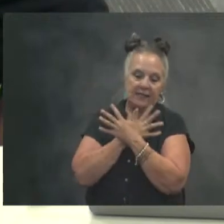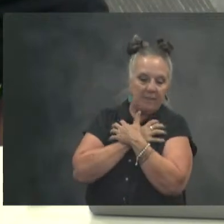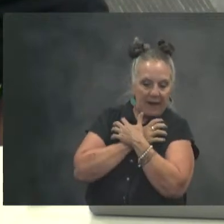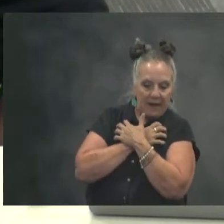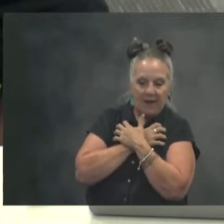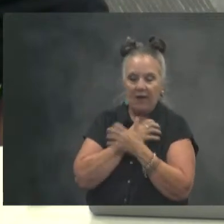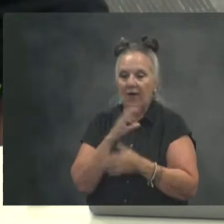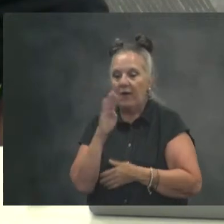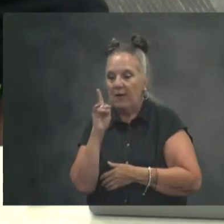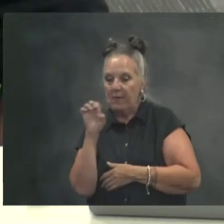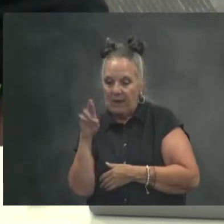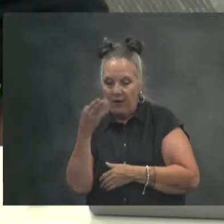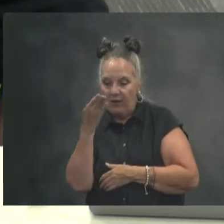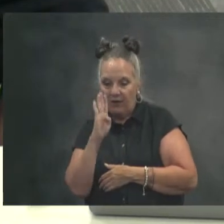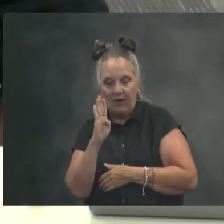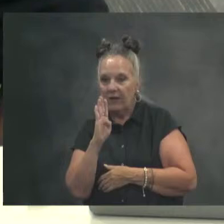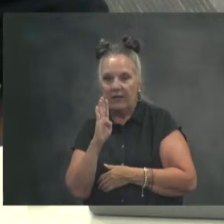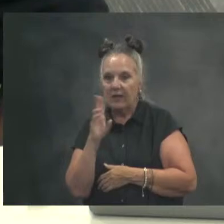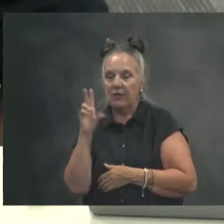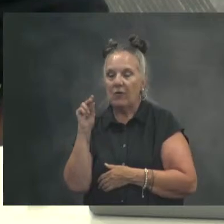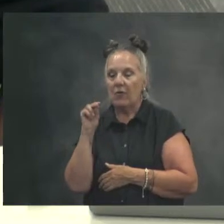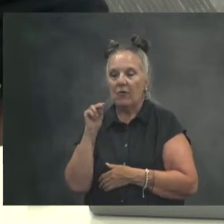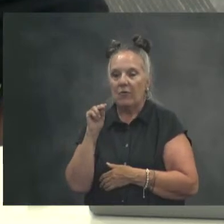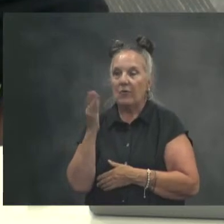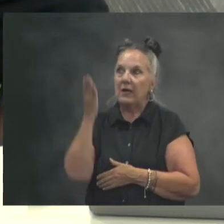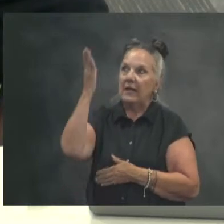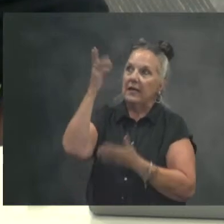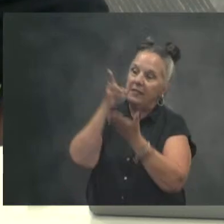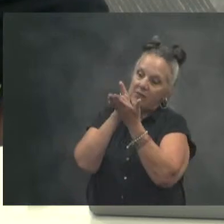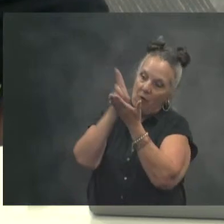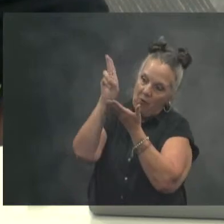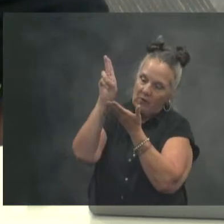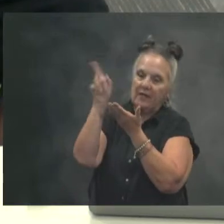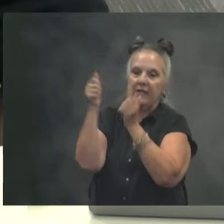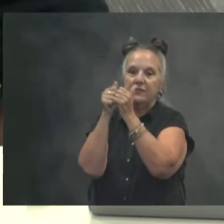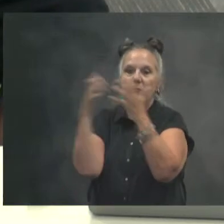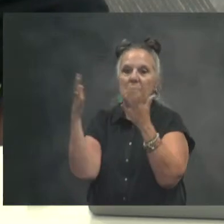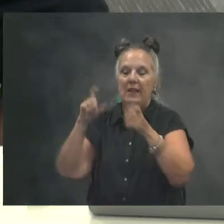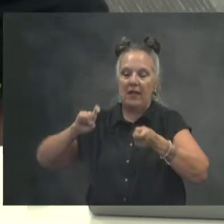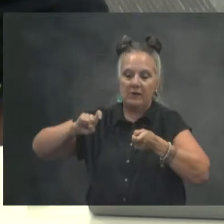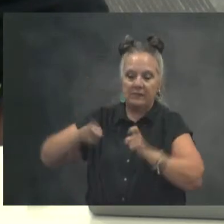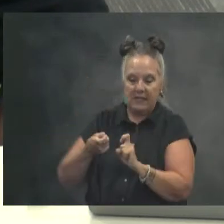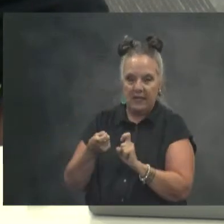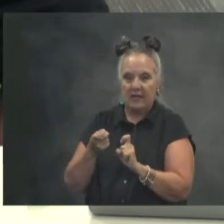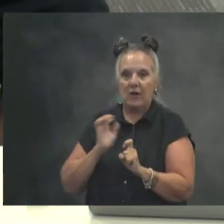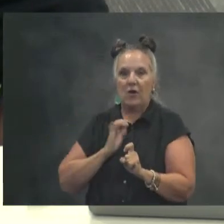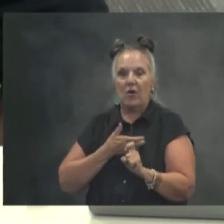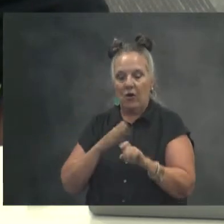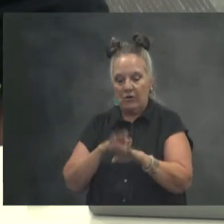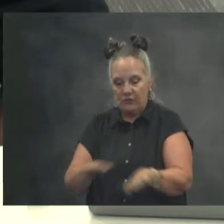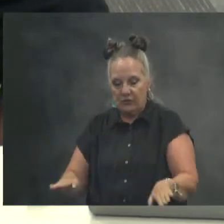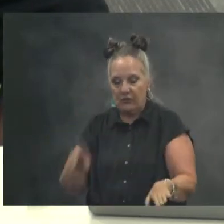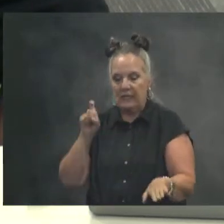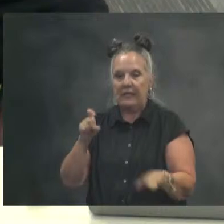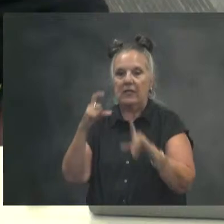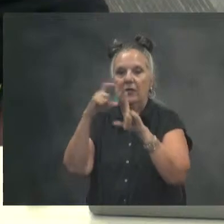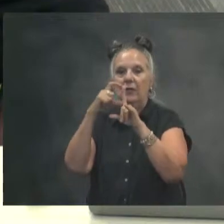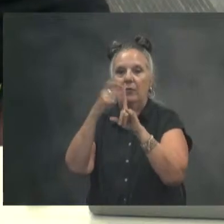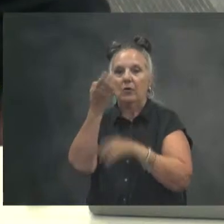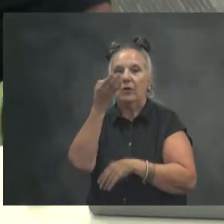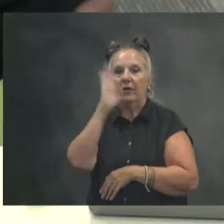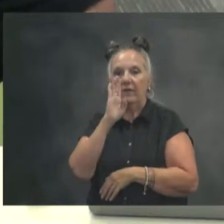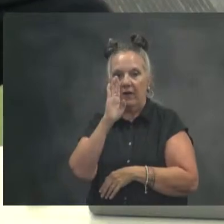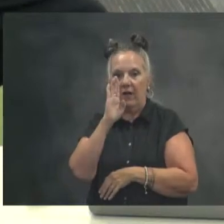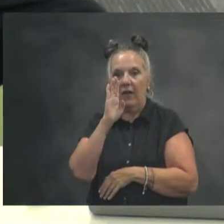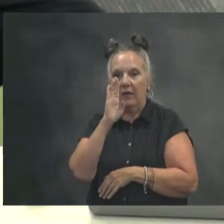God that most people think he is today. He's holy. He was without sin. And our children need the word of God